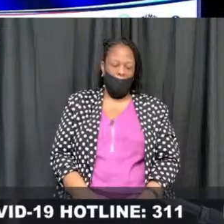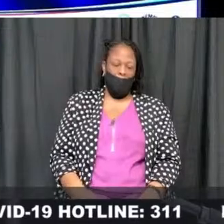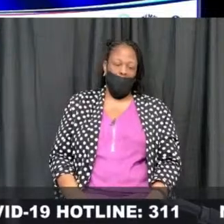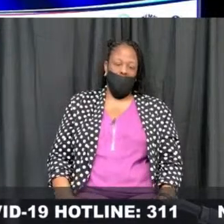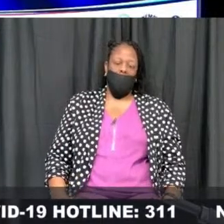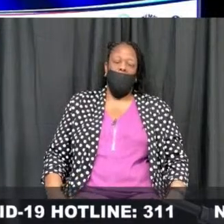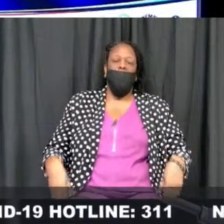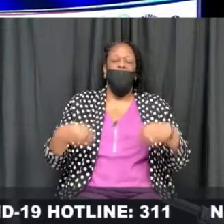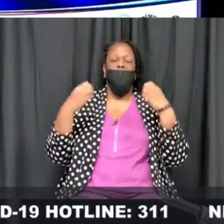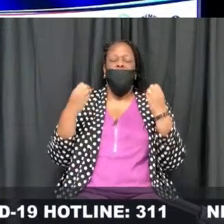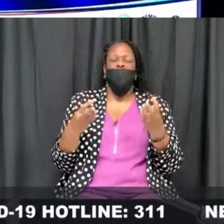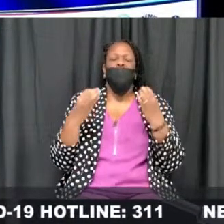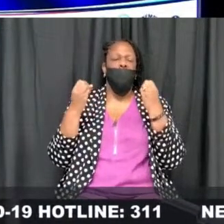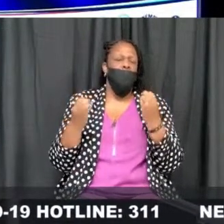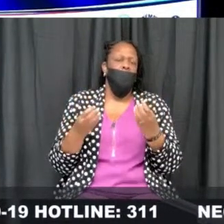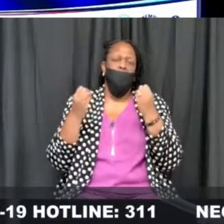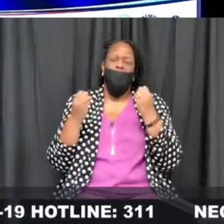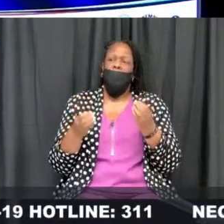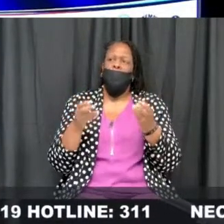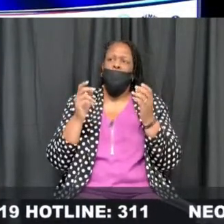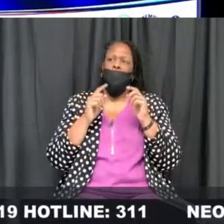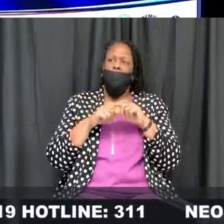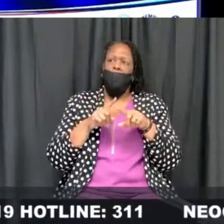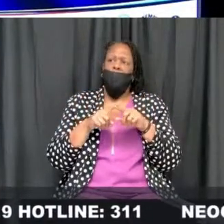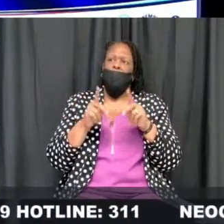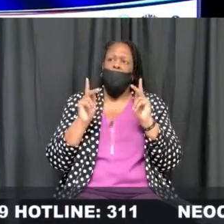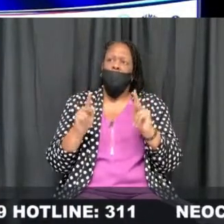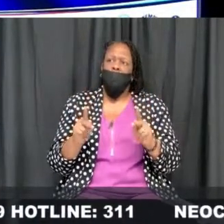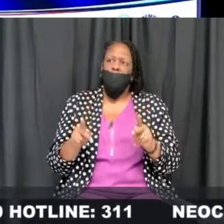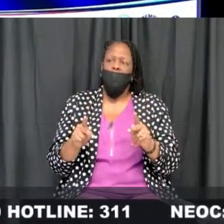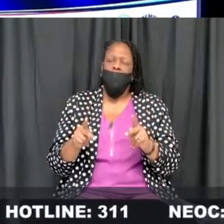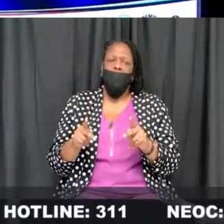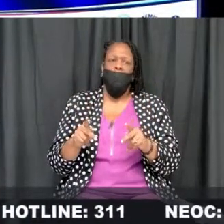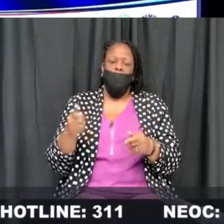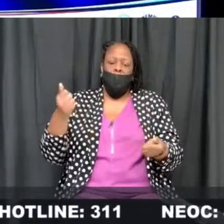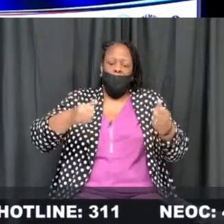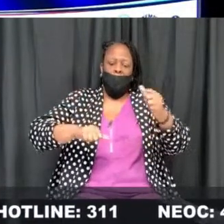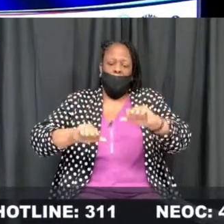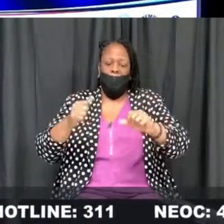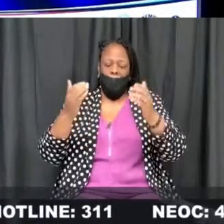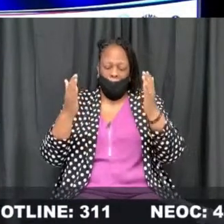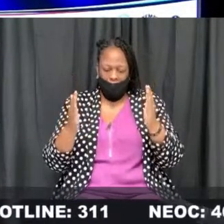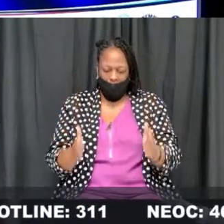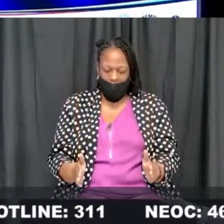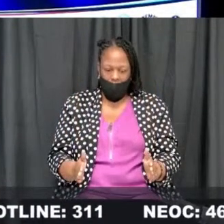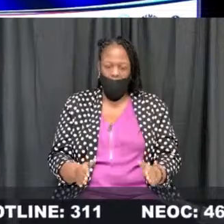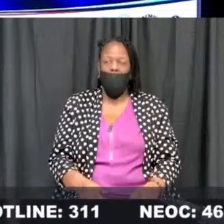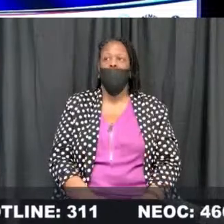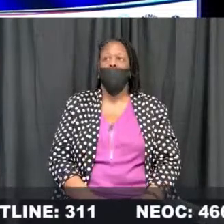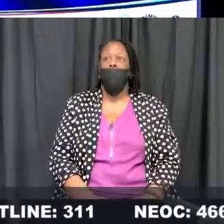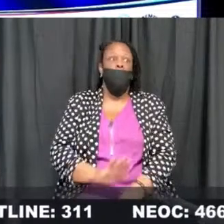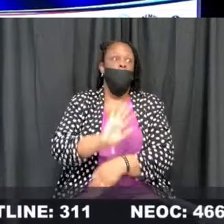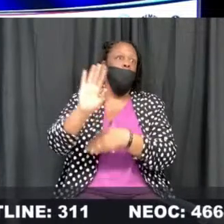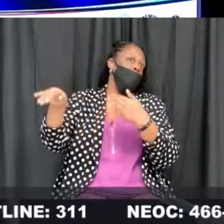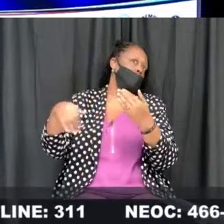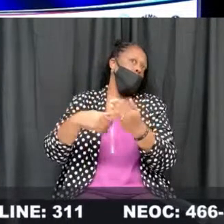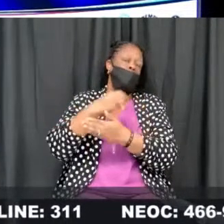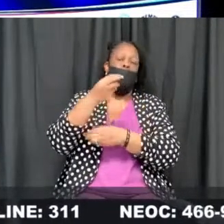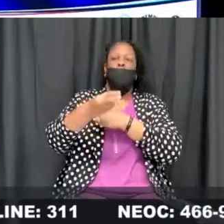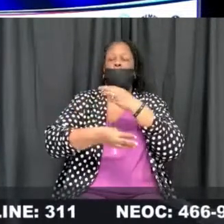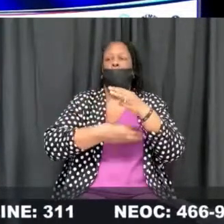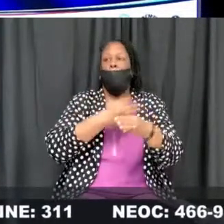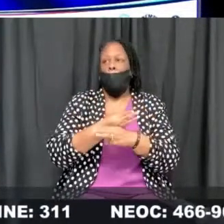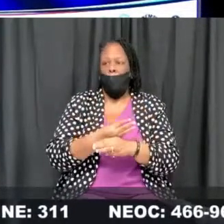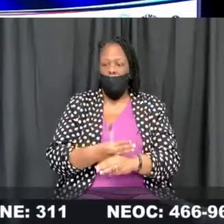in the region at the very highest levels, at university levels, the University of the West Indies, you hear them and